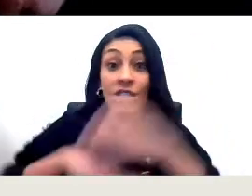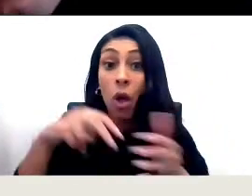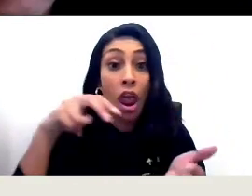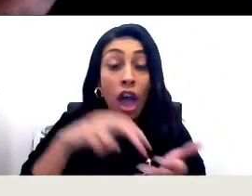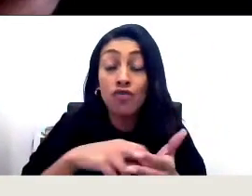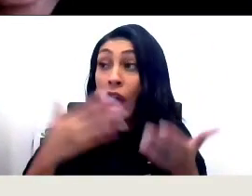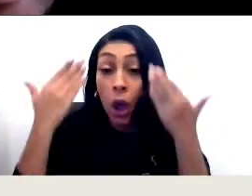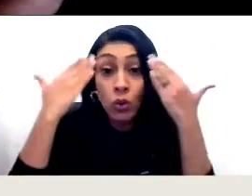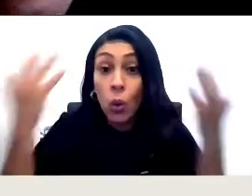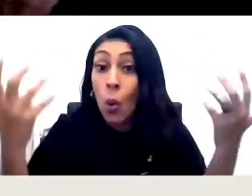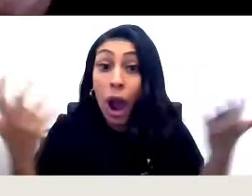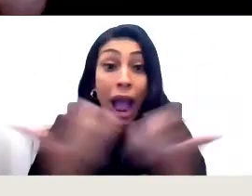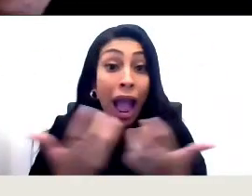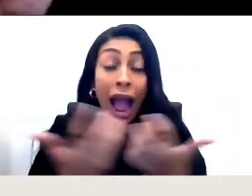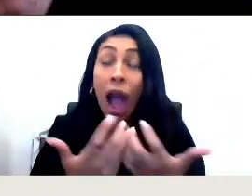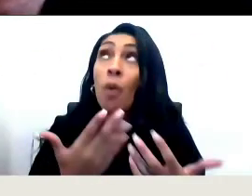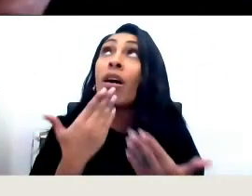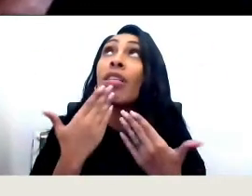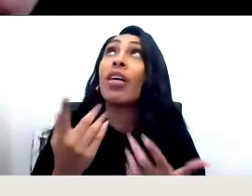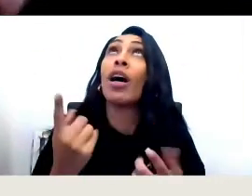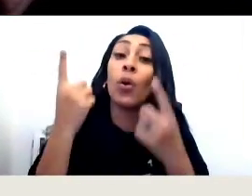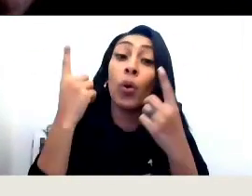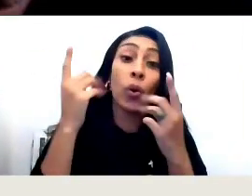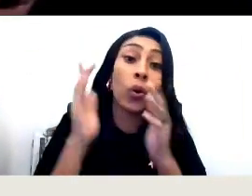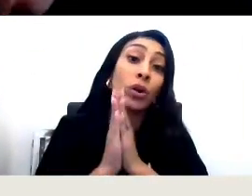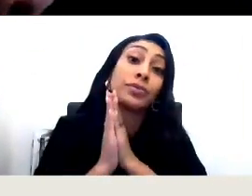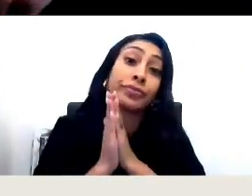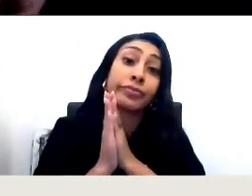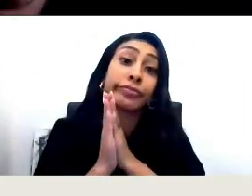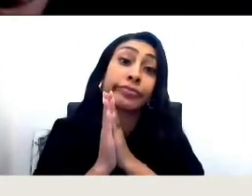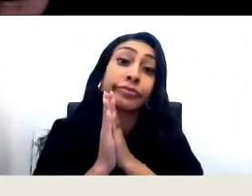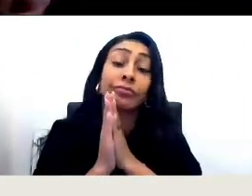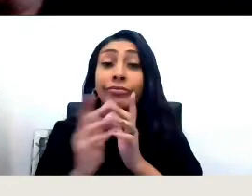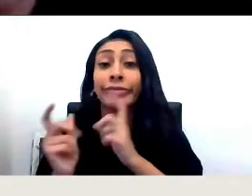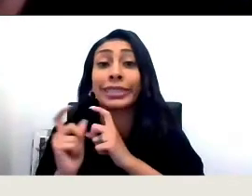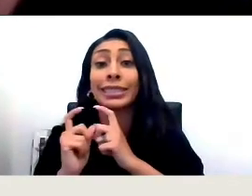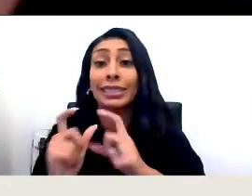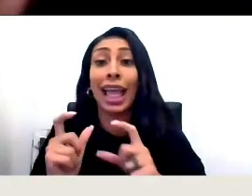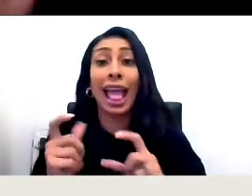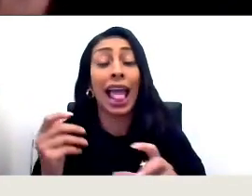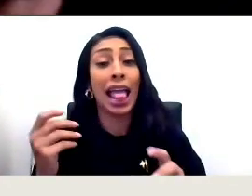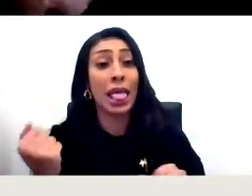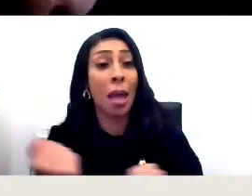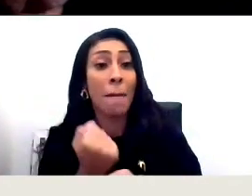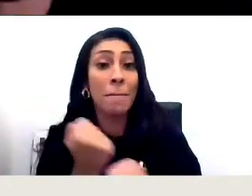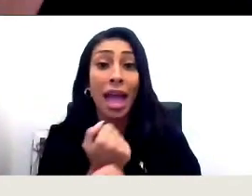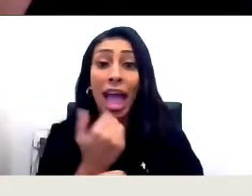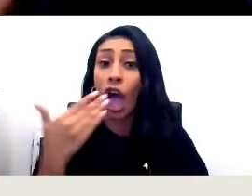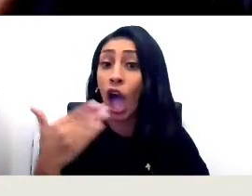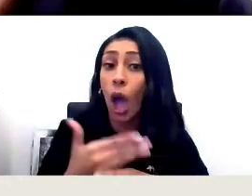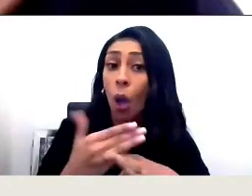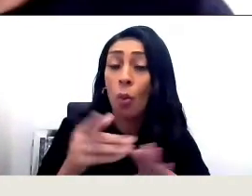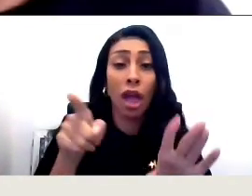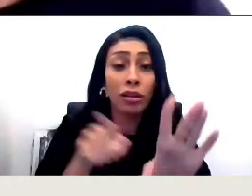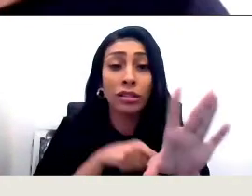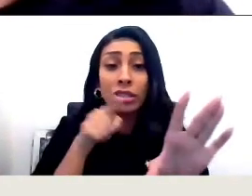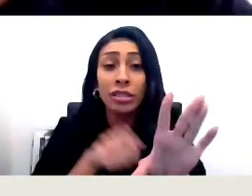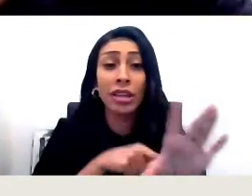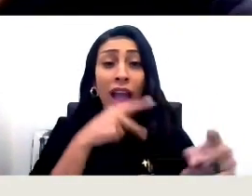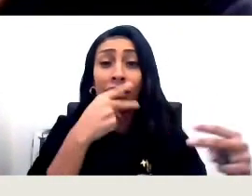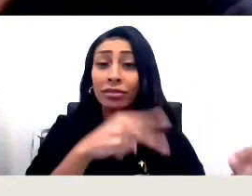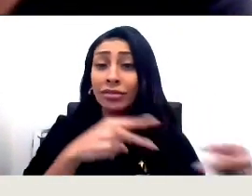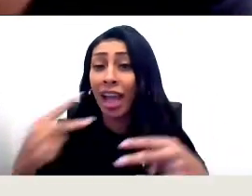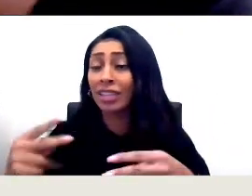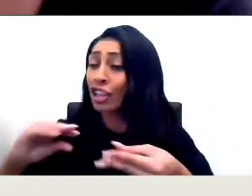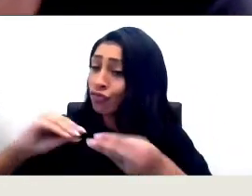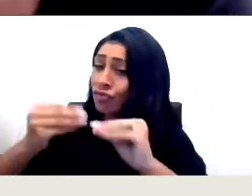it. Wow. But, you know, we're still working, we're still making work. Our young dancers are also creating